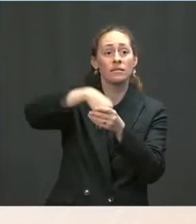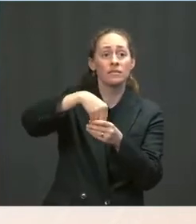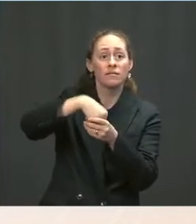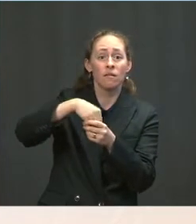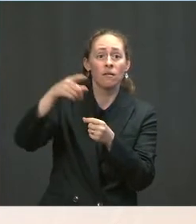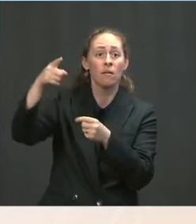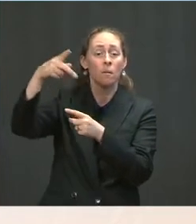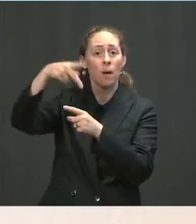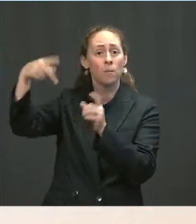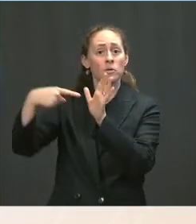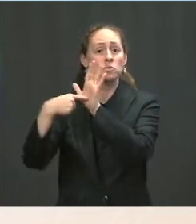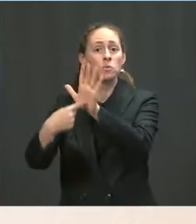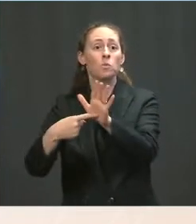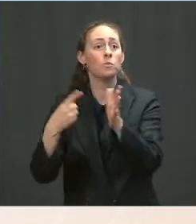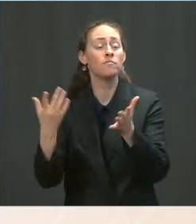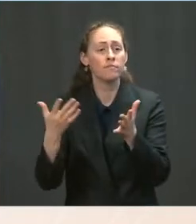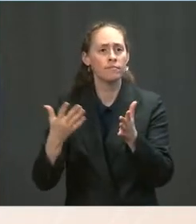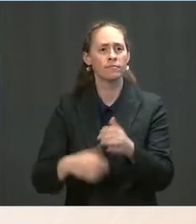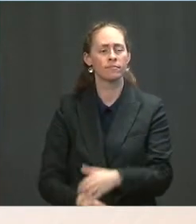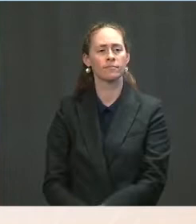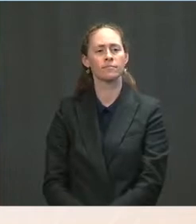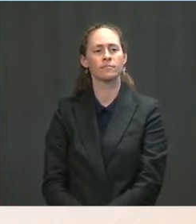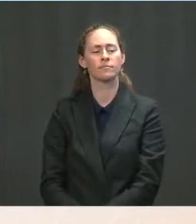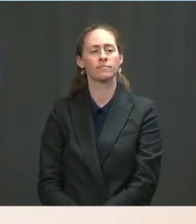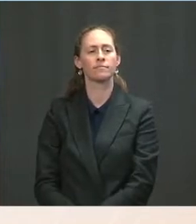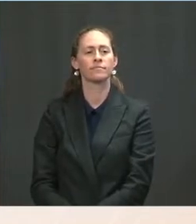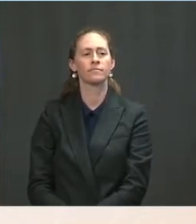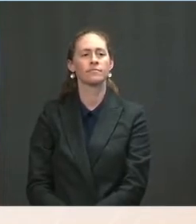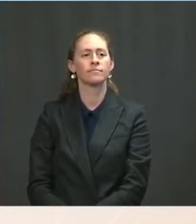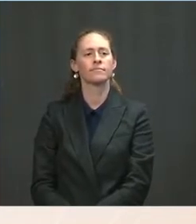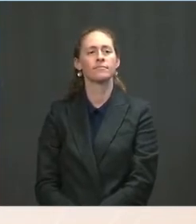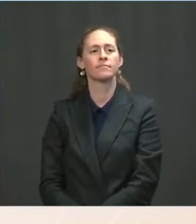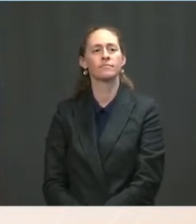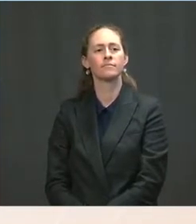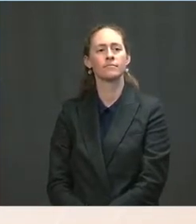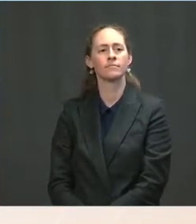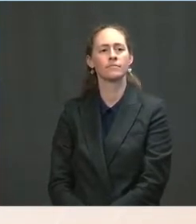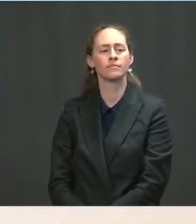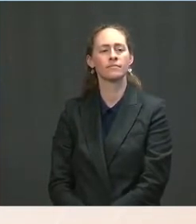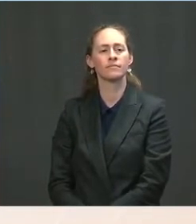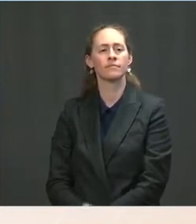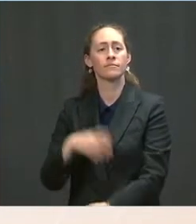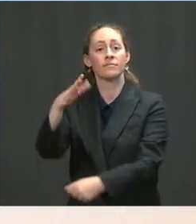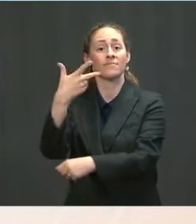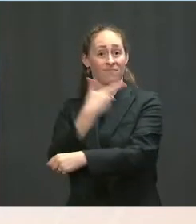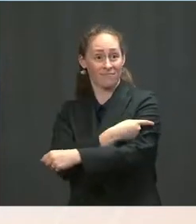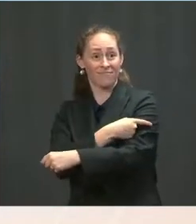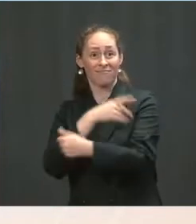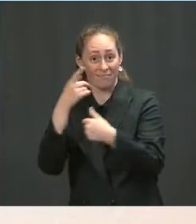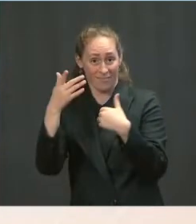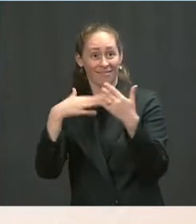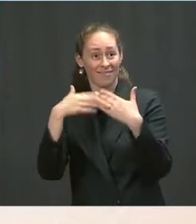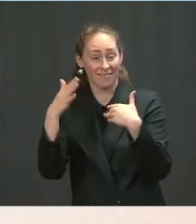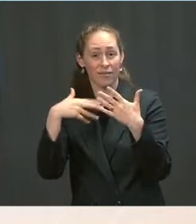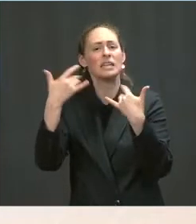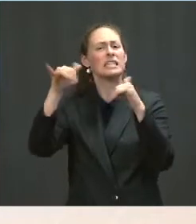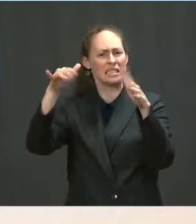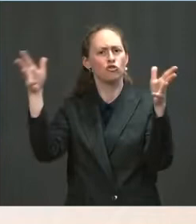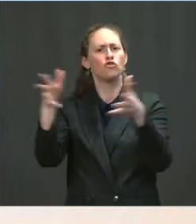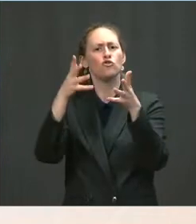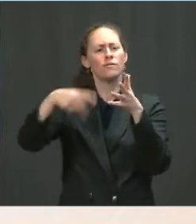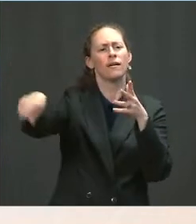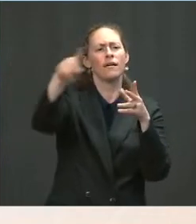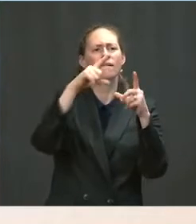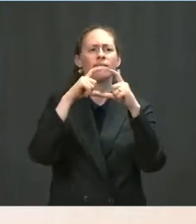coverage, vaccine coverage, universal masking is essential to reduce transmission. So one, why don't